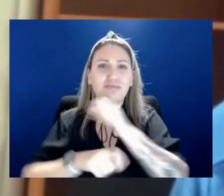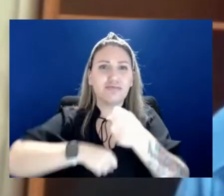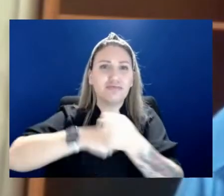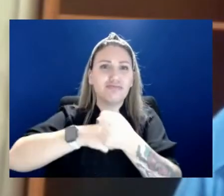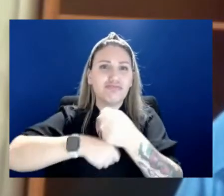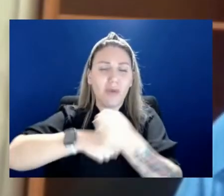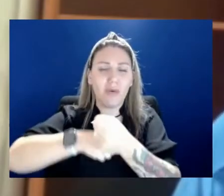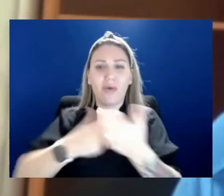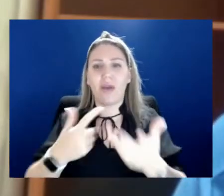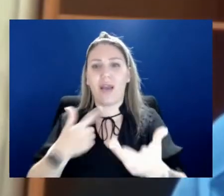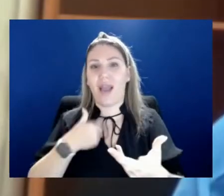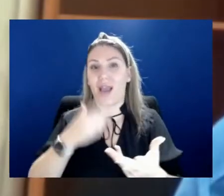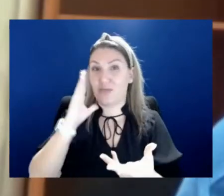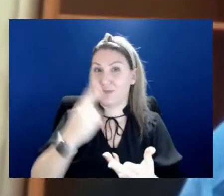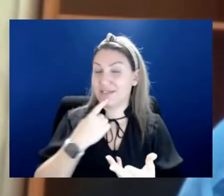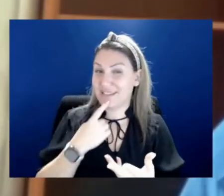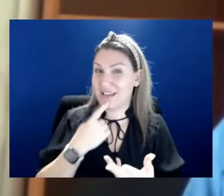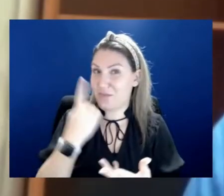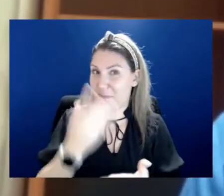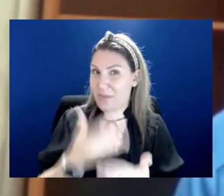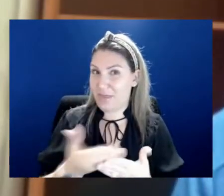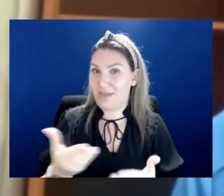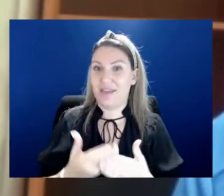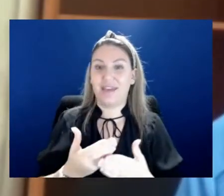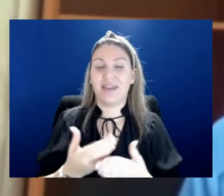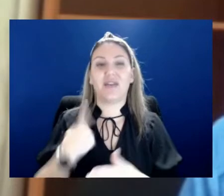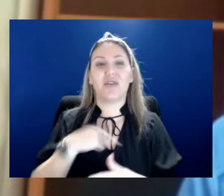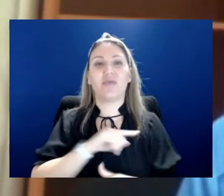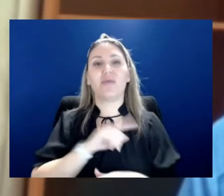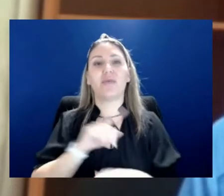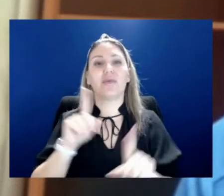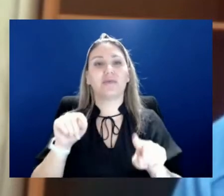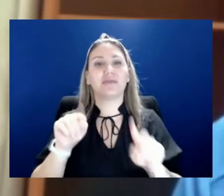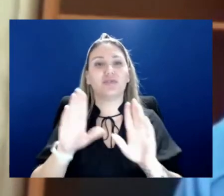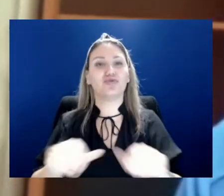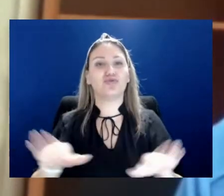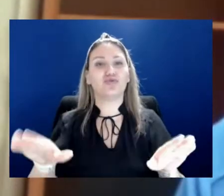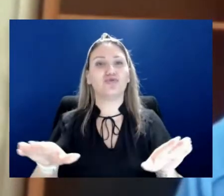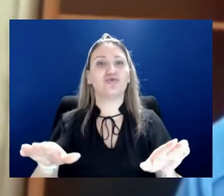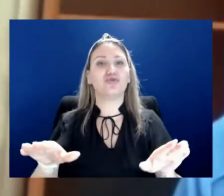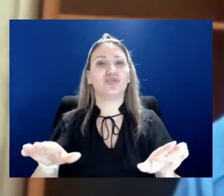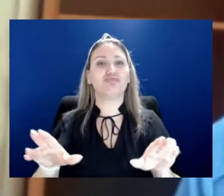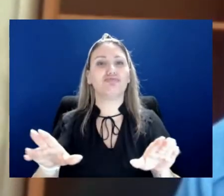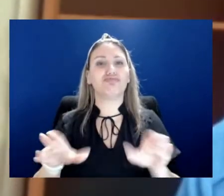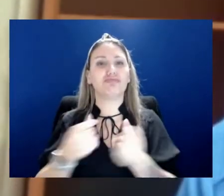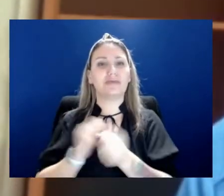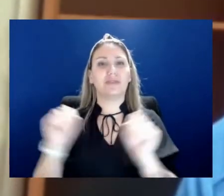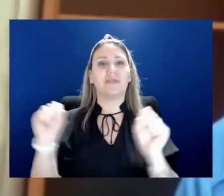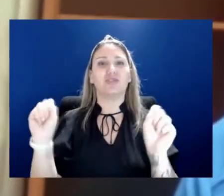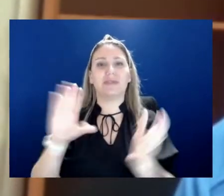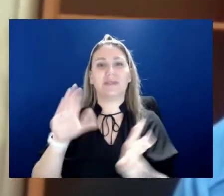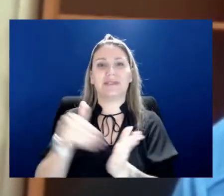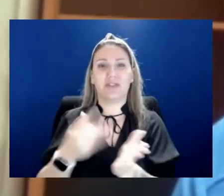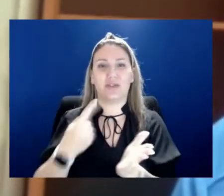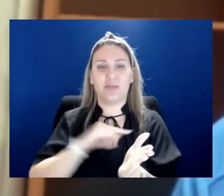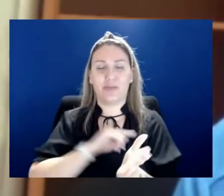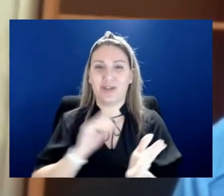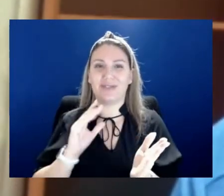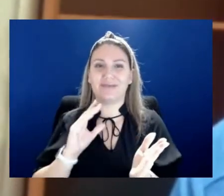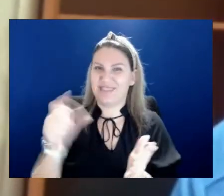I'll just say this. We were at a children's refugee center, and actually we're at another one right now in an